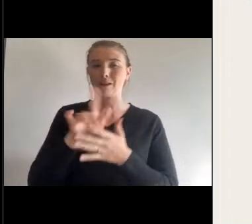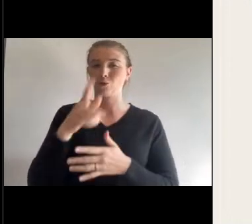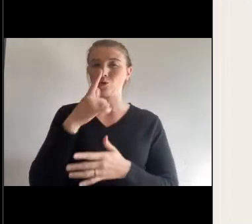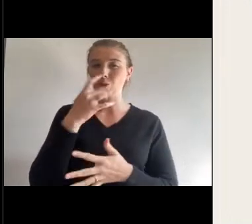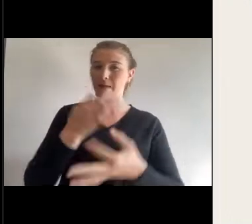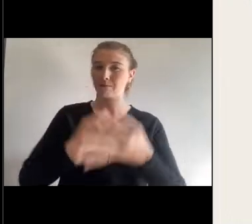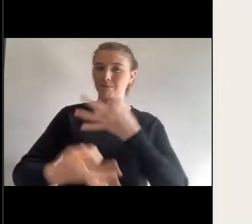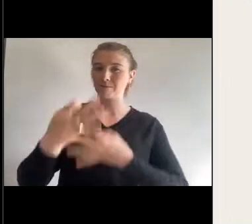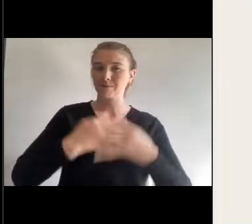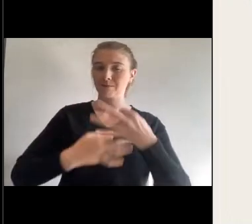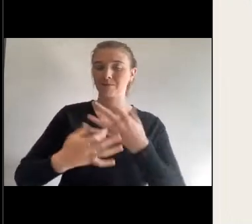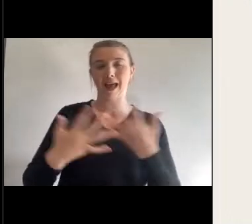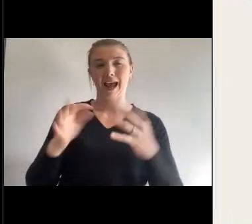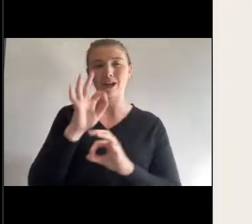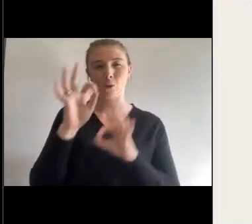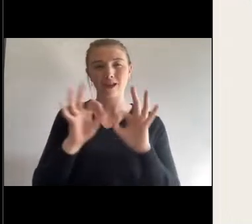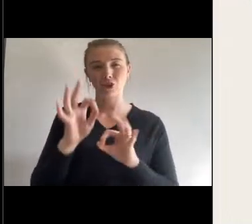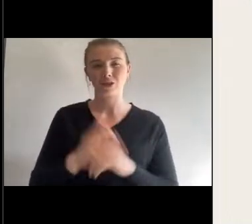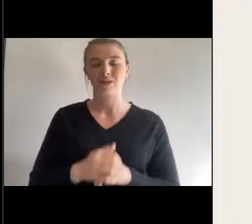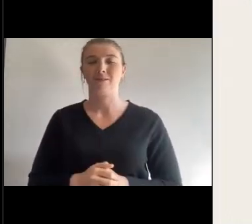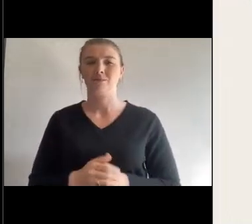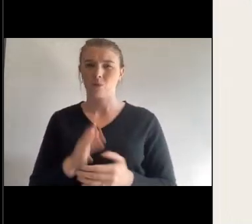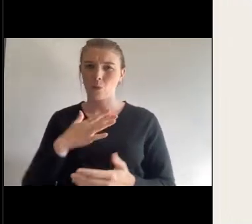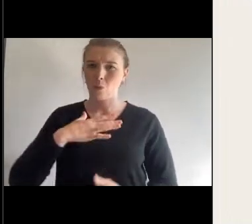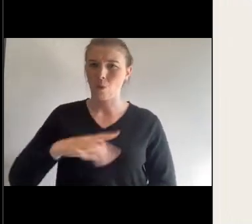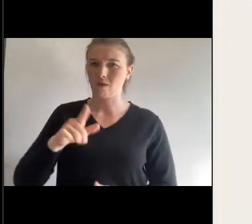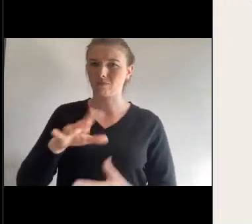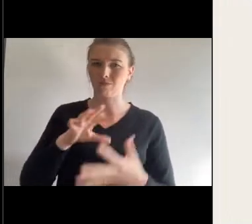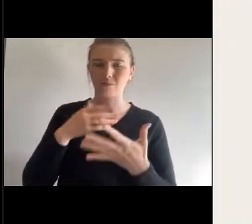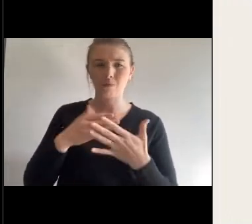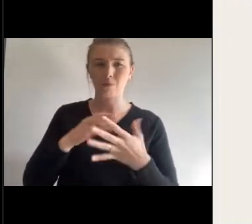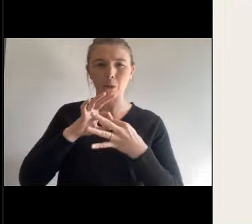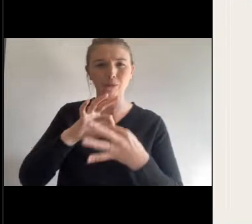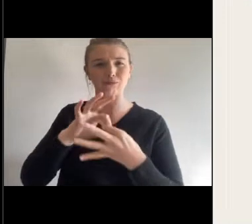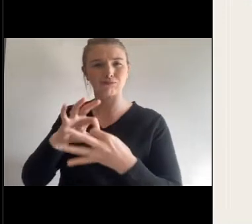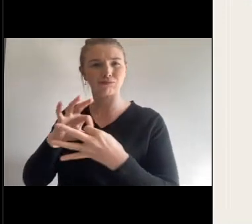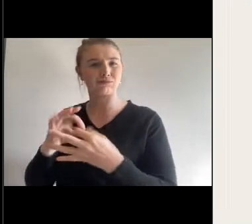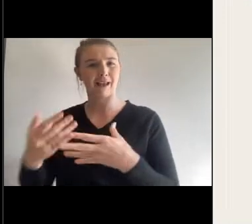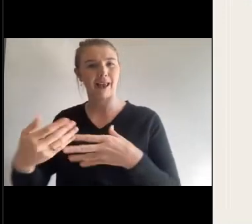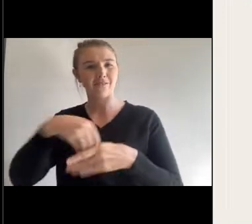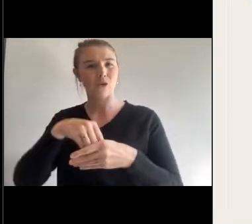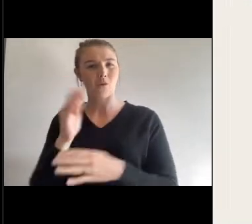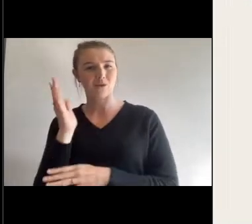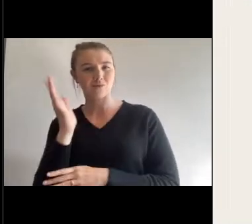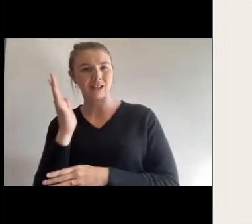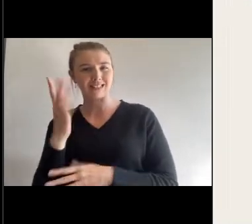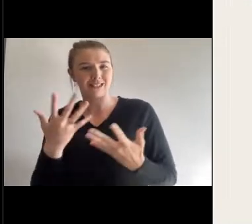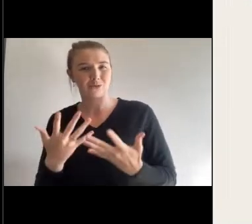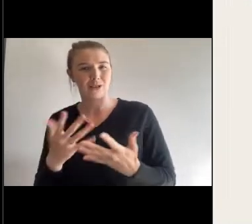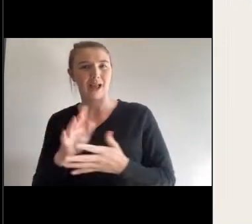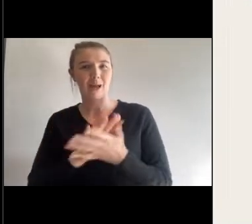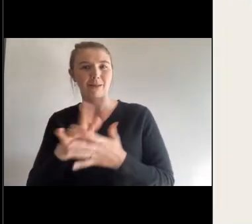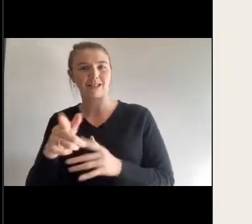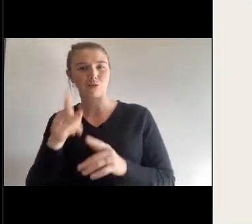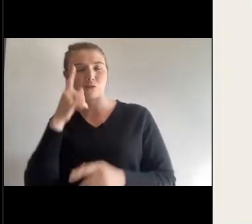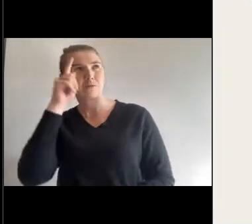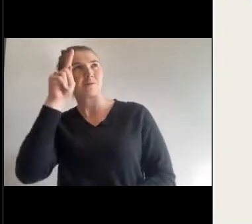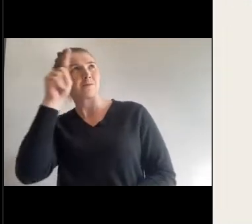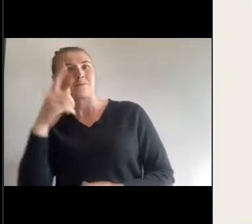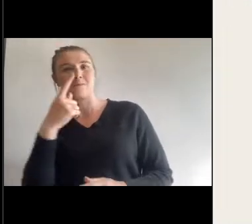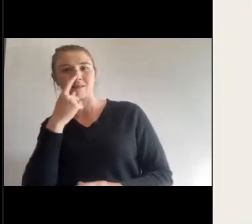And we really do want you to get engaged and get involved in the presentation by asking as many questions as you